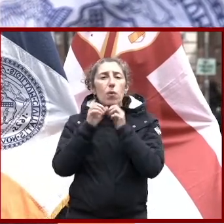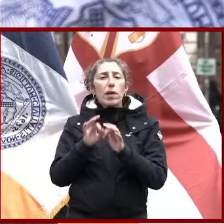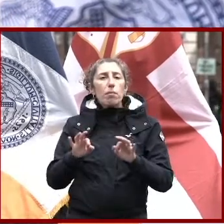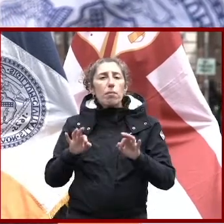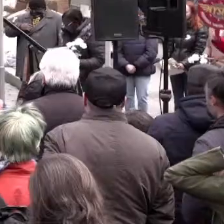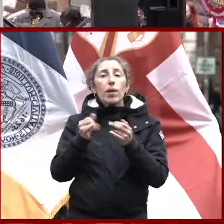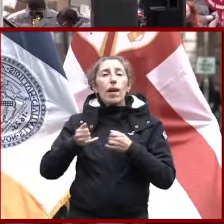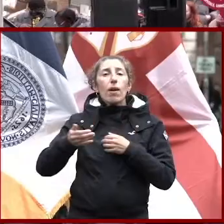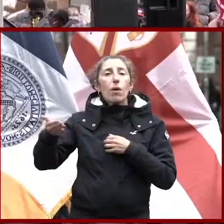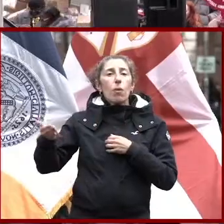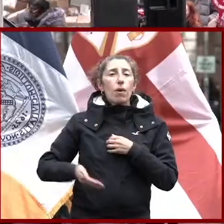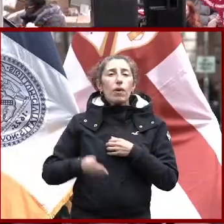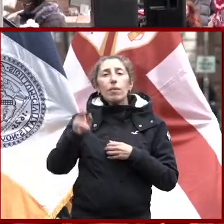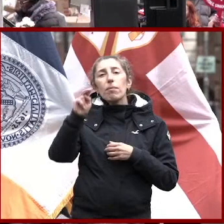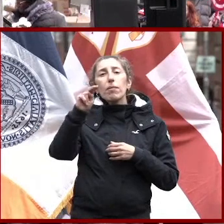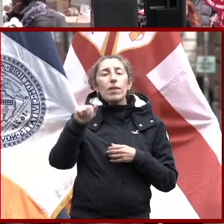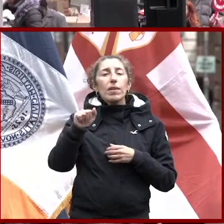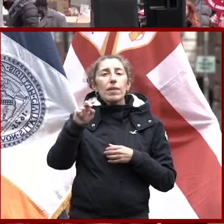Nancy Hagans.